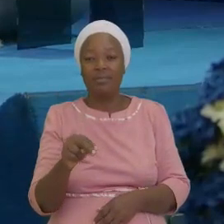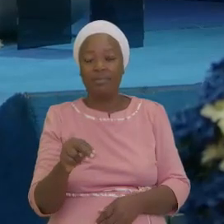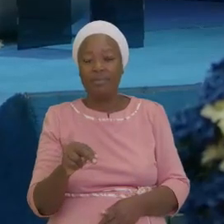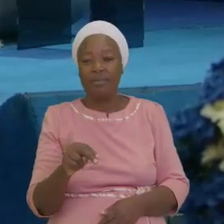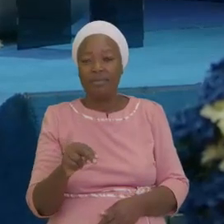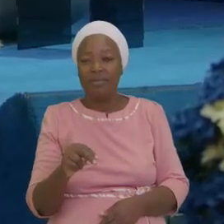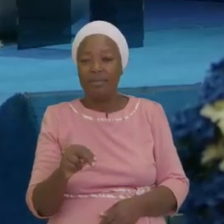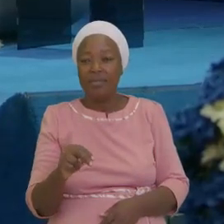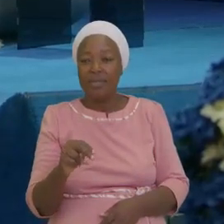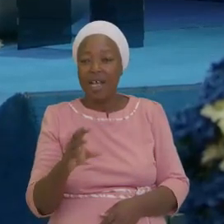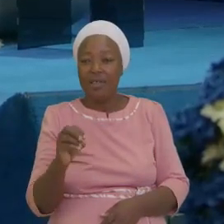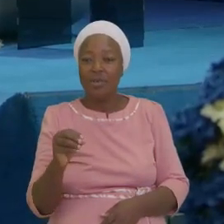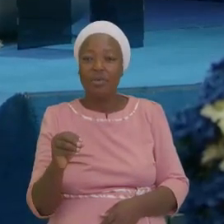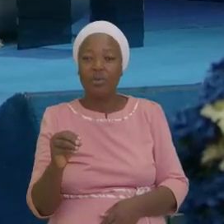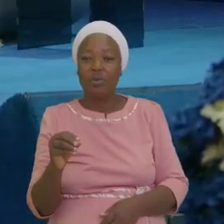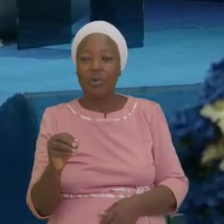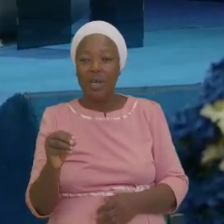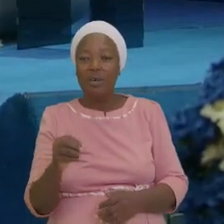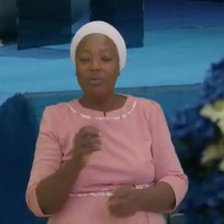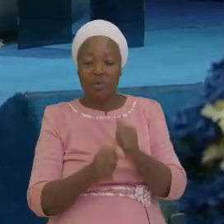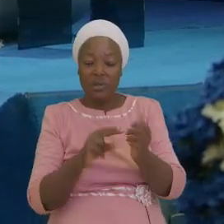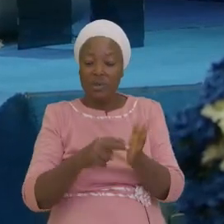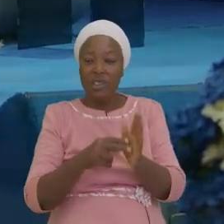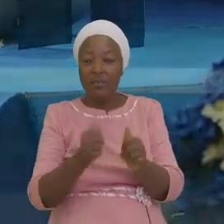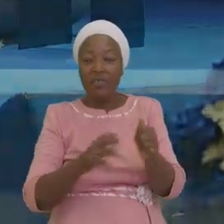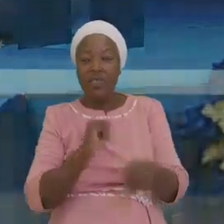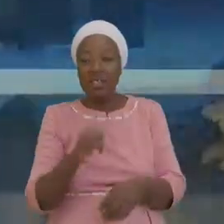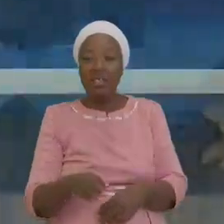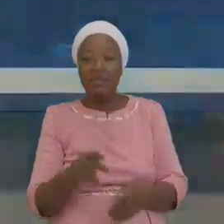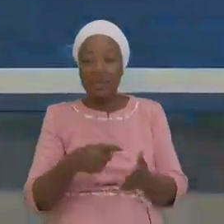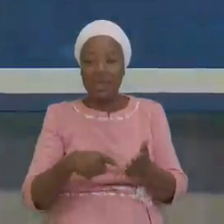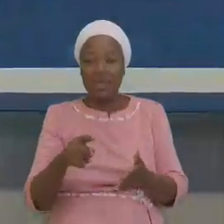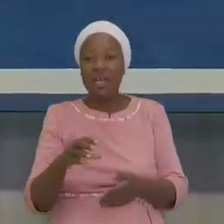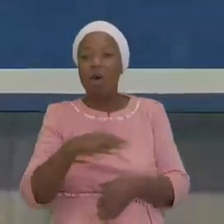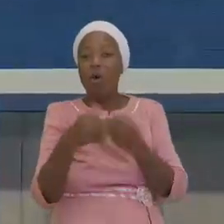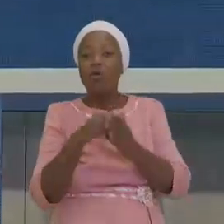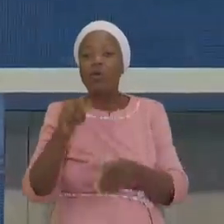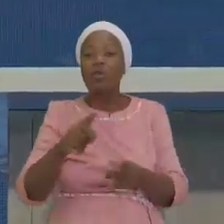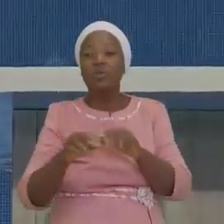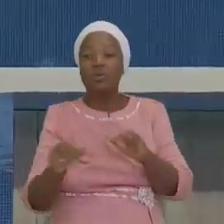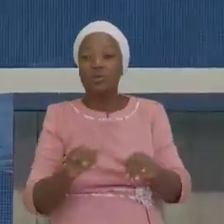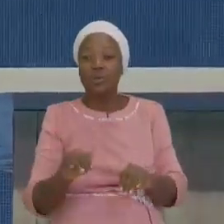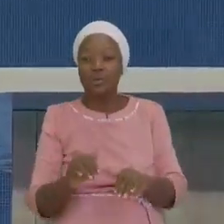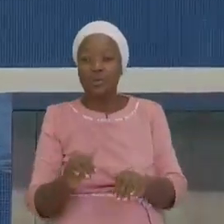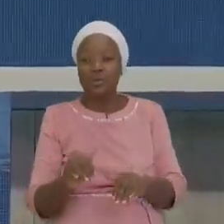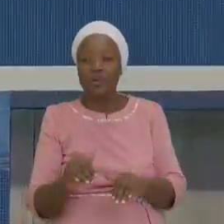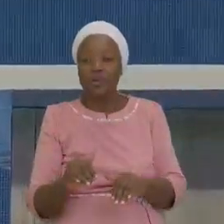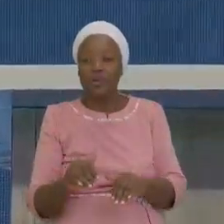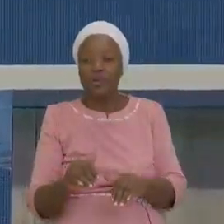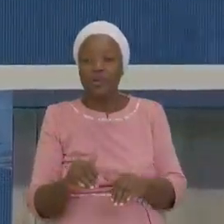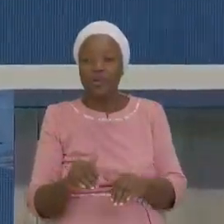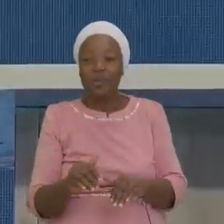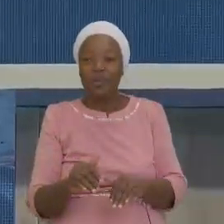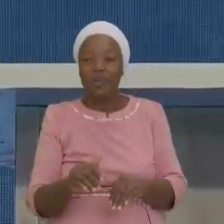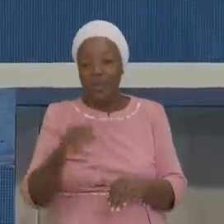And so since everything is paid, all you need to do is to come and